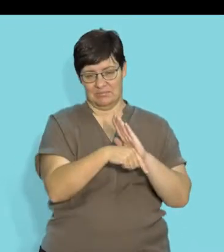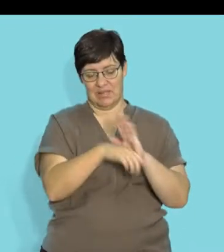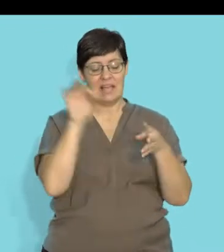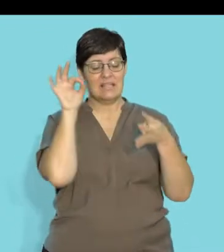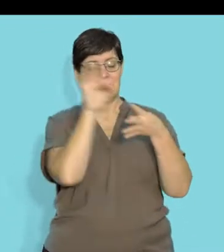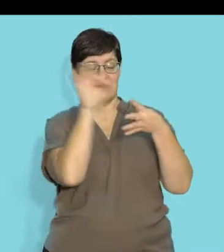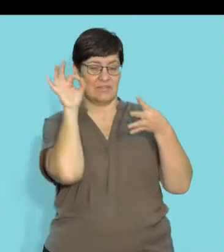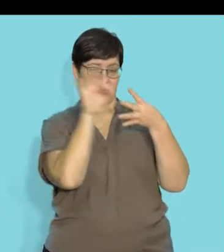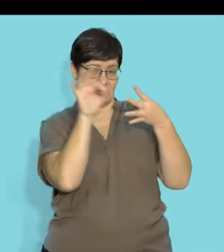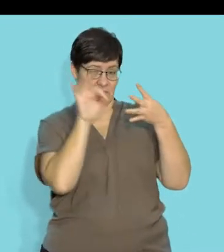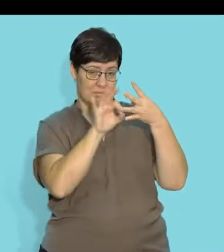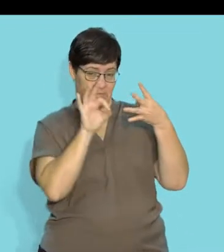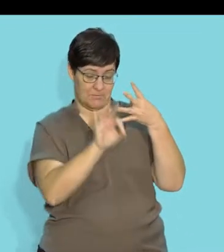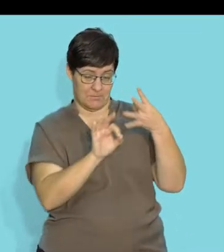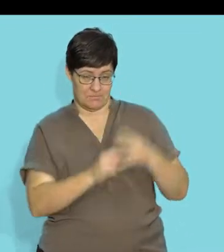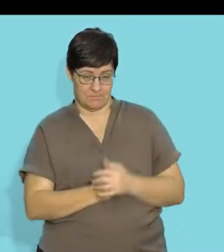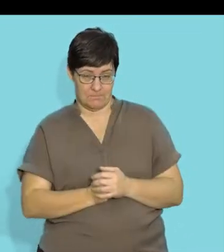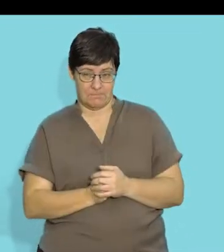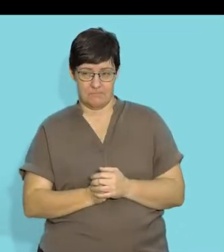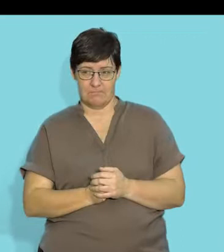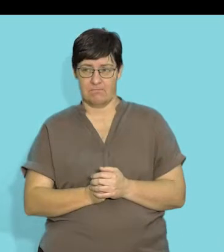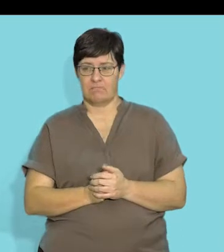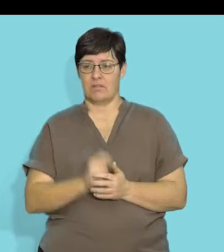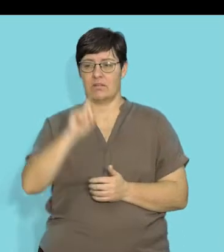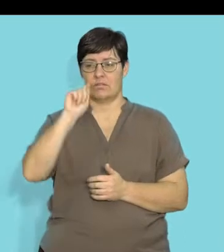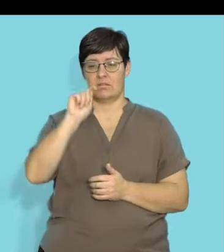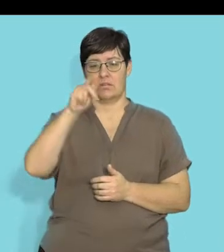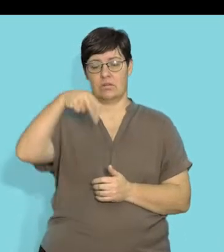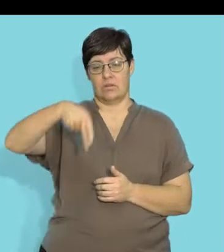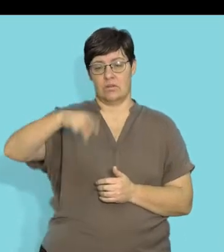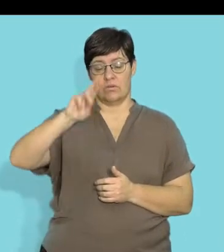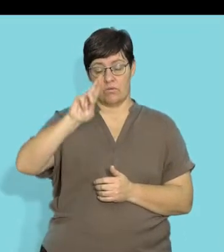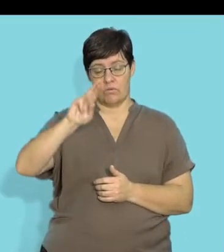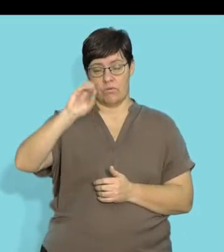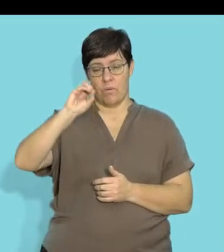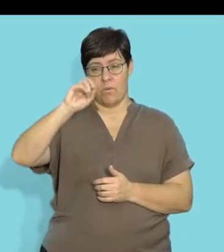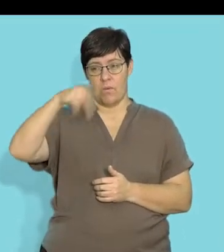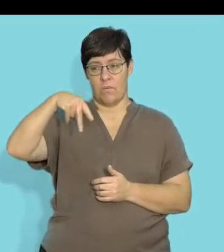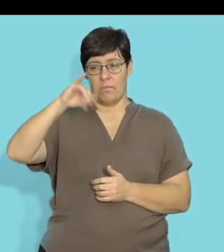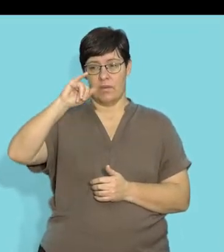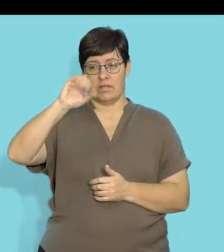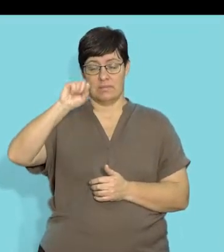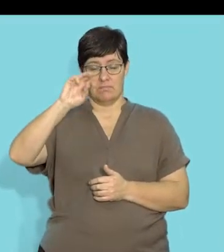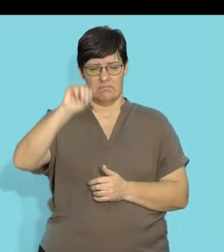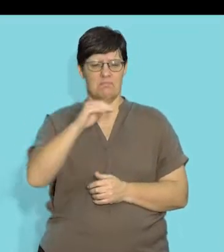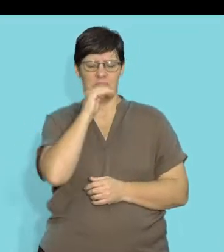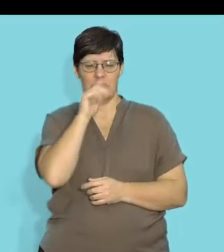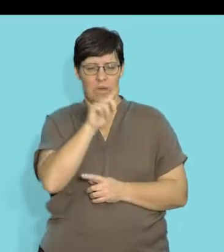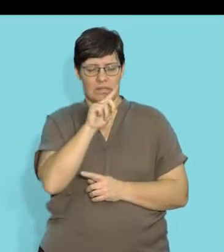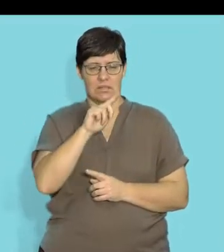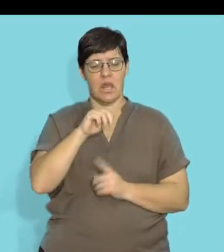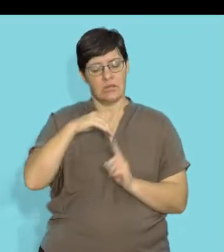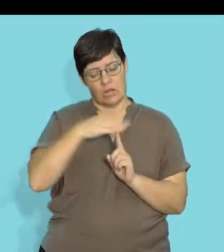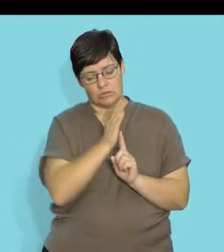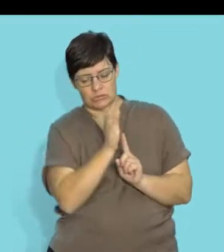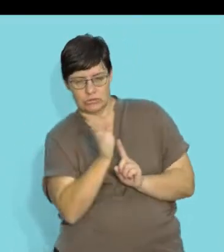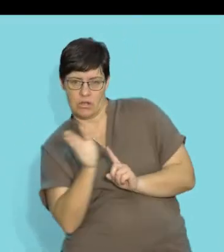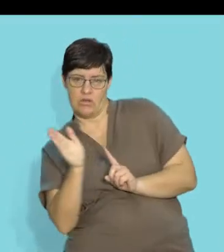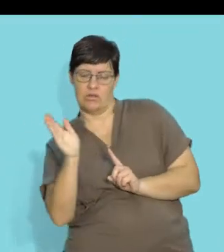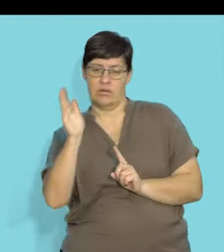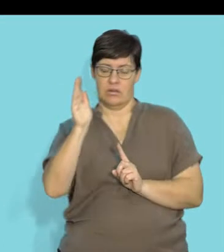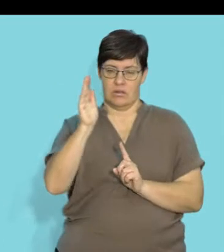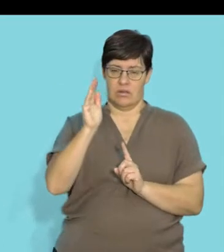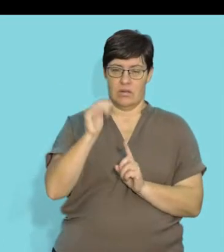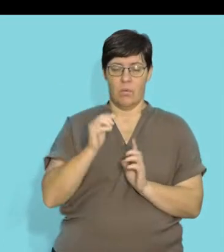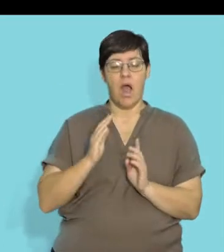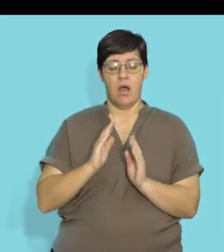more specifically about them. So the concept of tropism. Tropism essentially means to turn